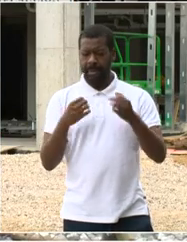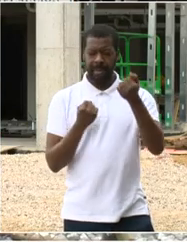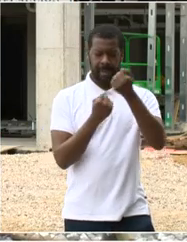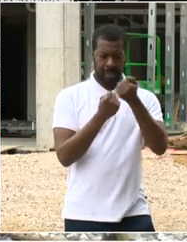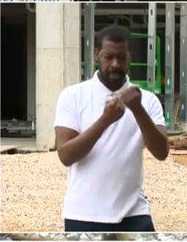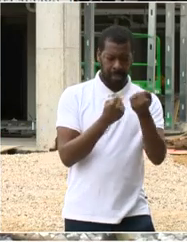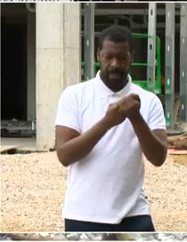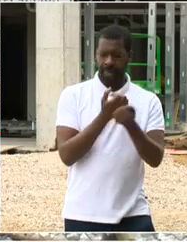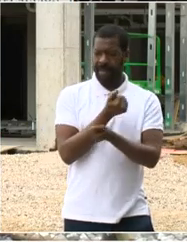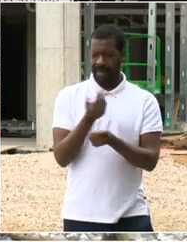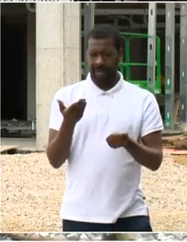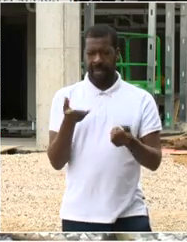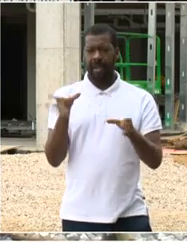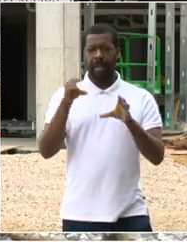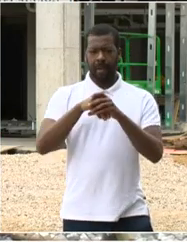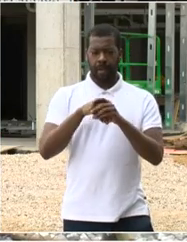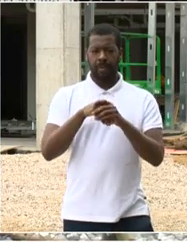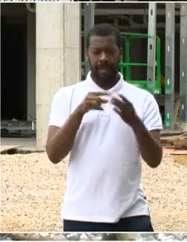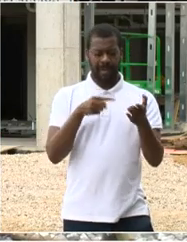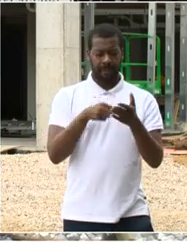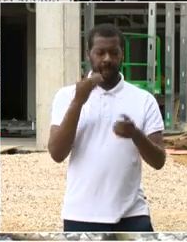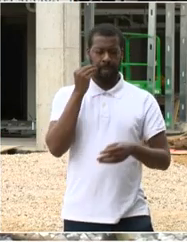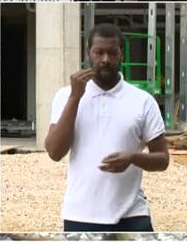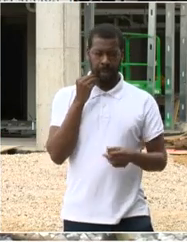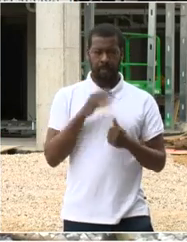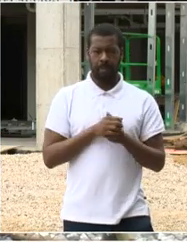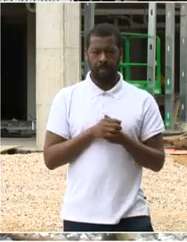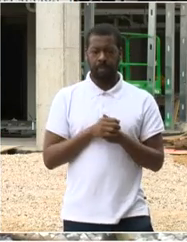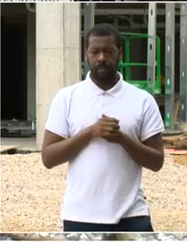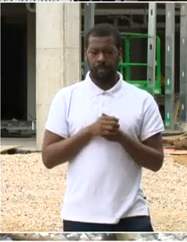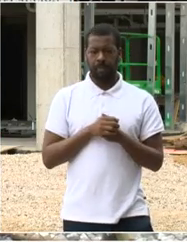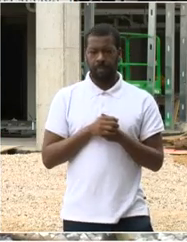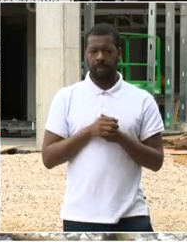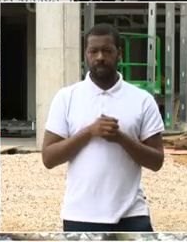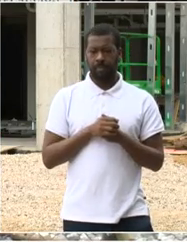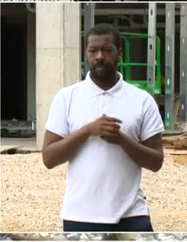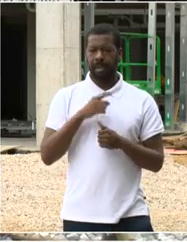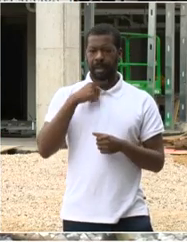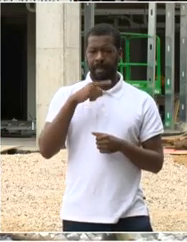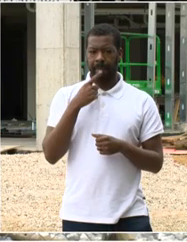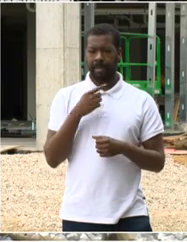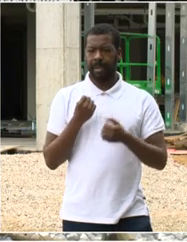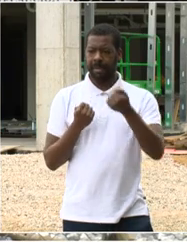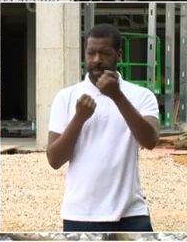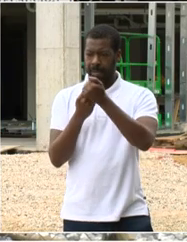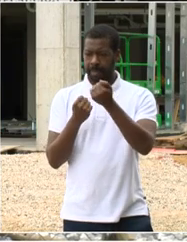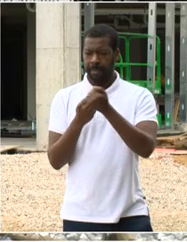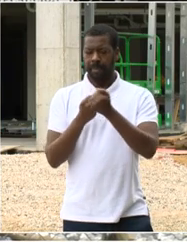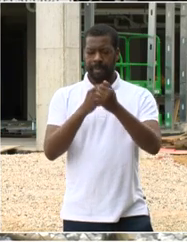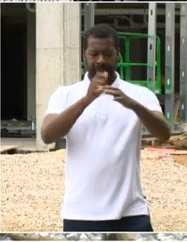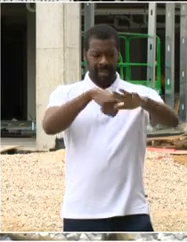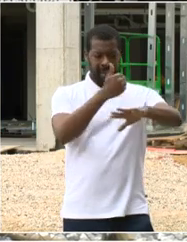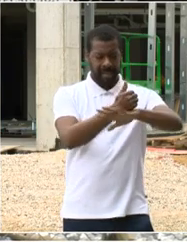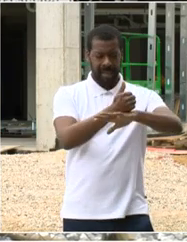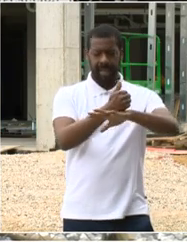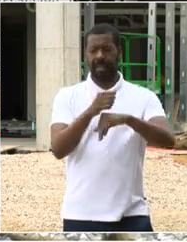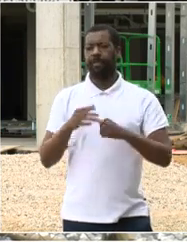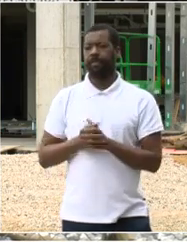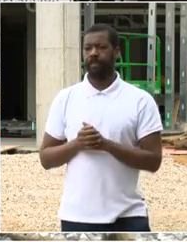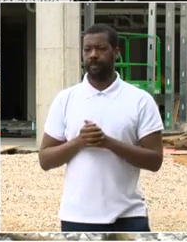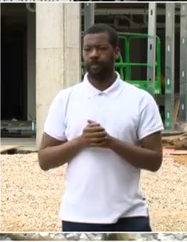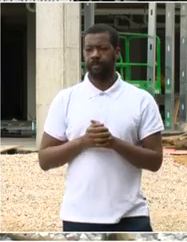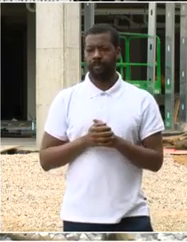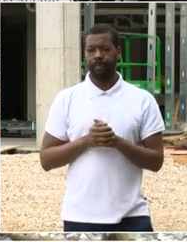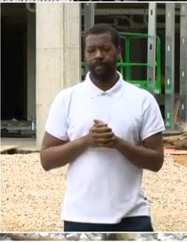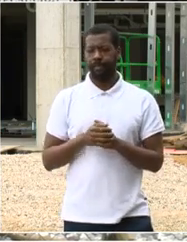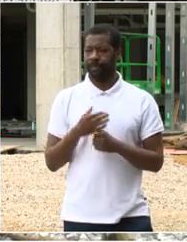affordable housing is. It is public infrastructure. And we have been so honored that